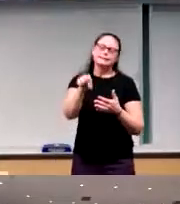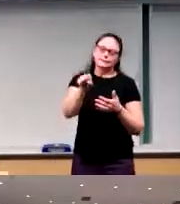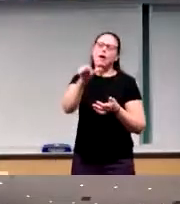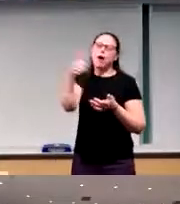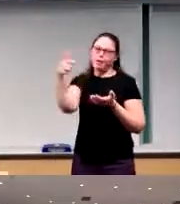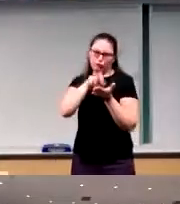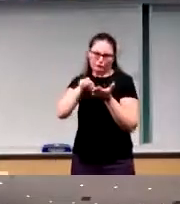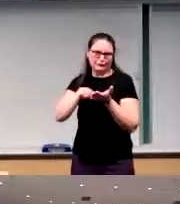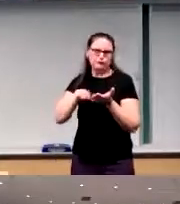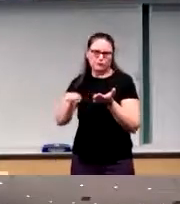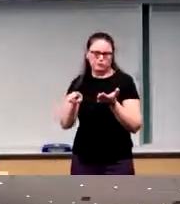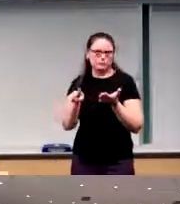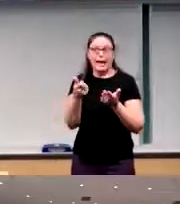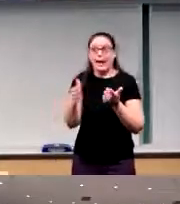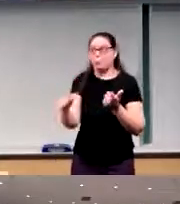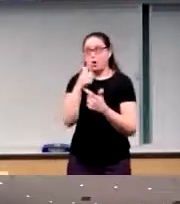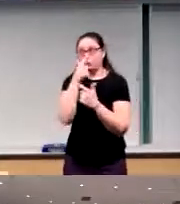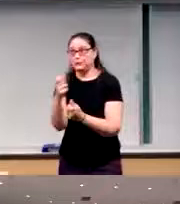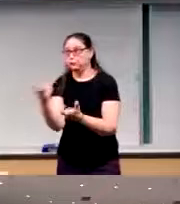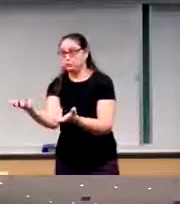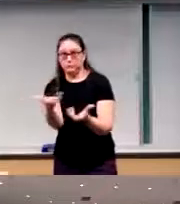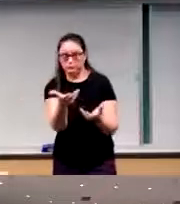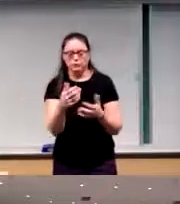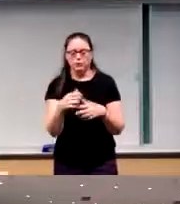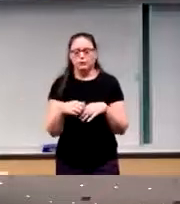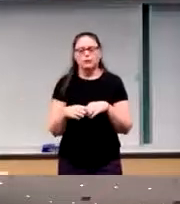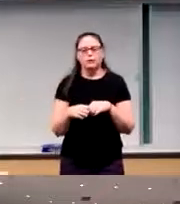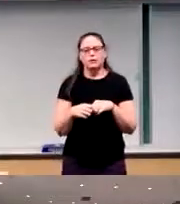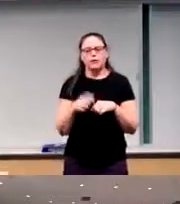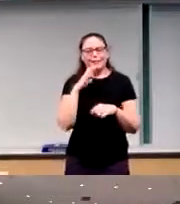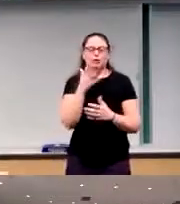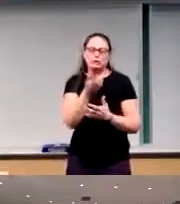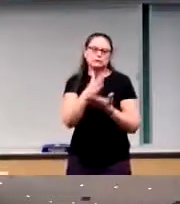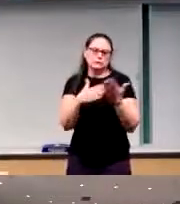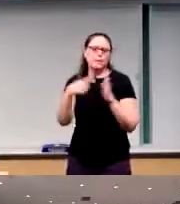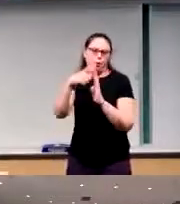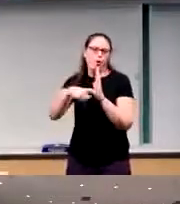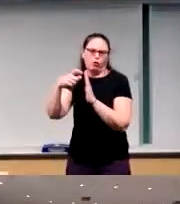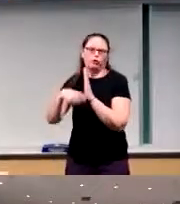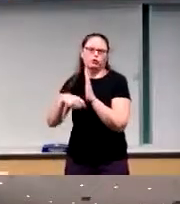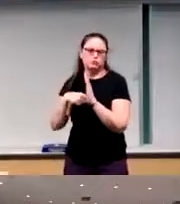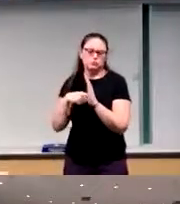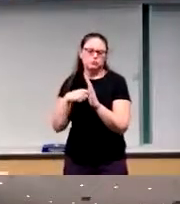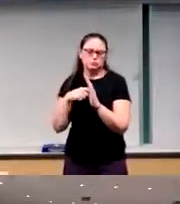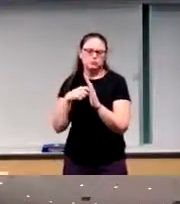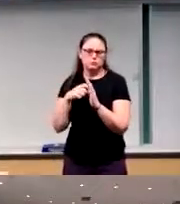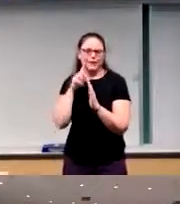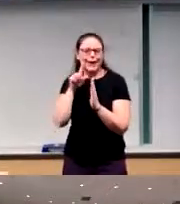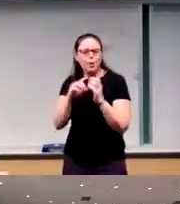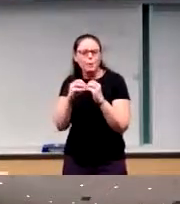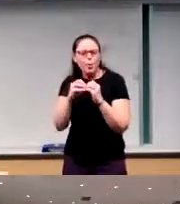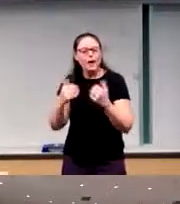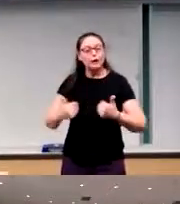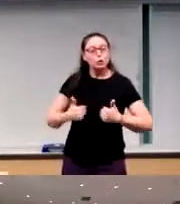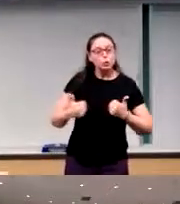I can get anybody who's interested, I have those articles that are looking at youth